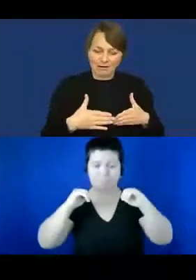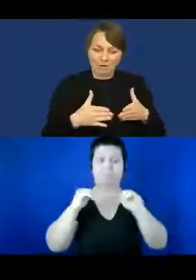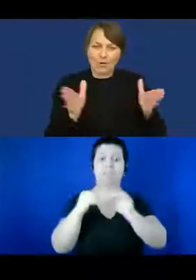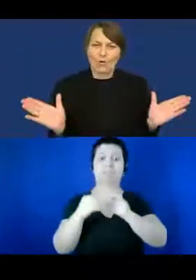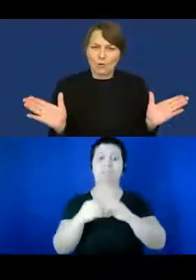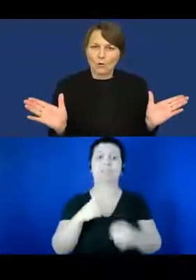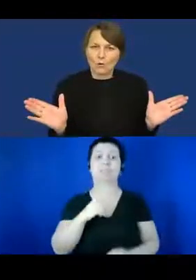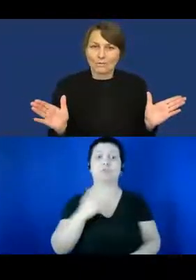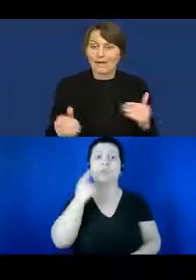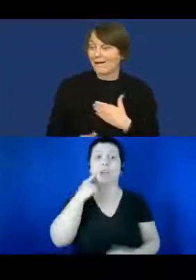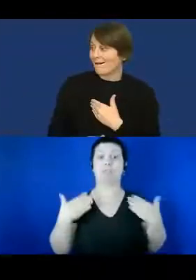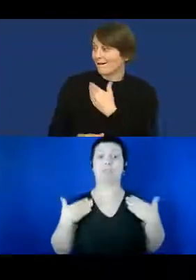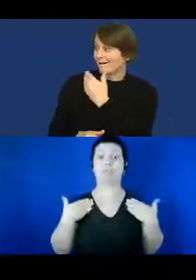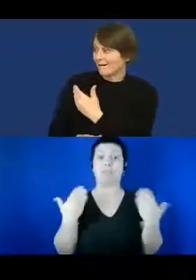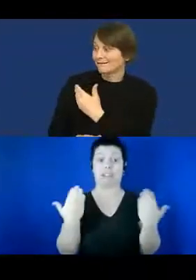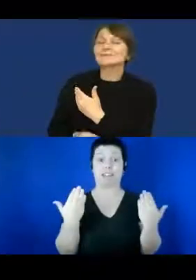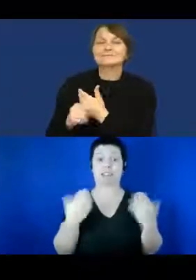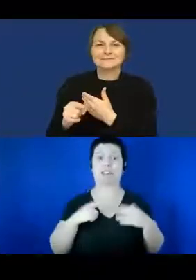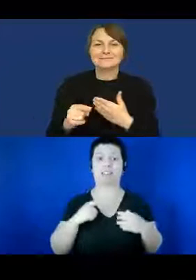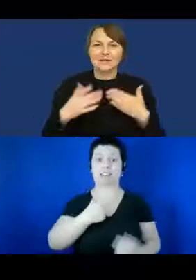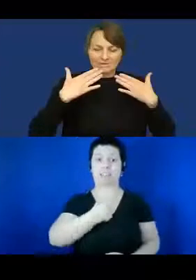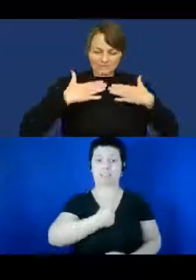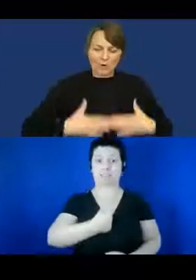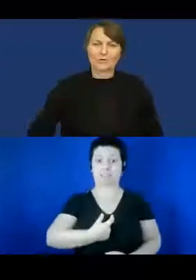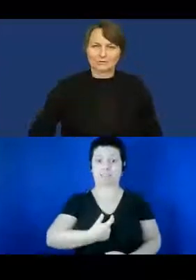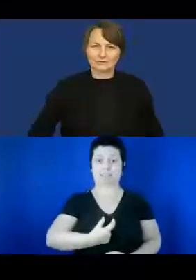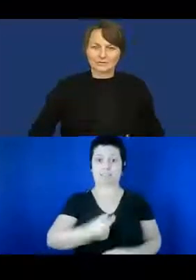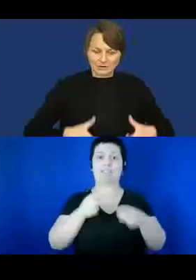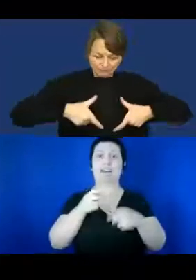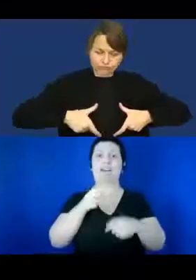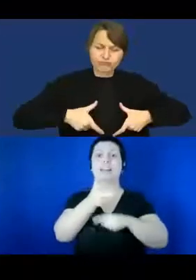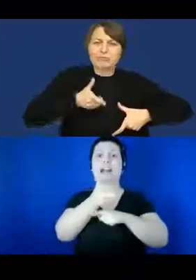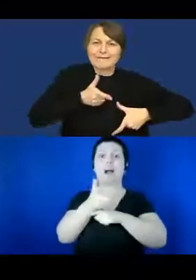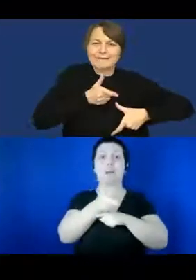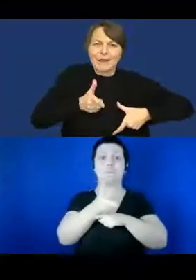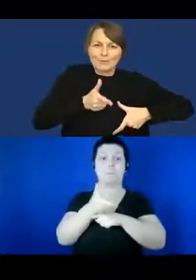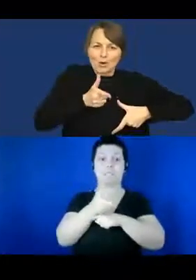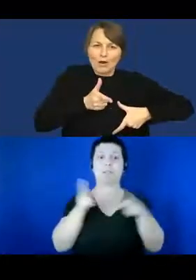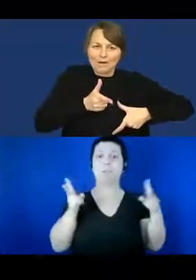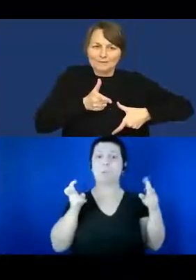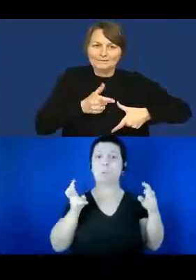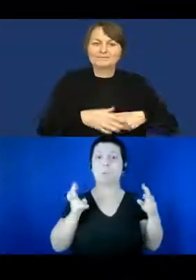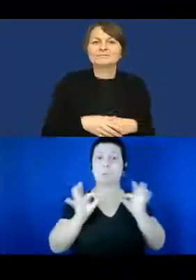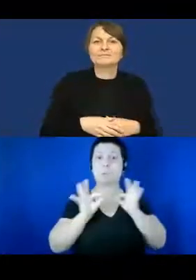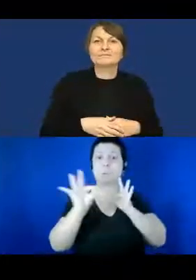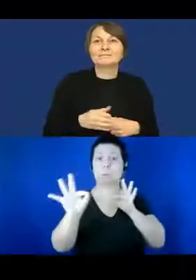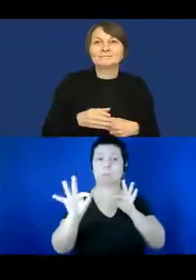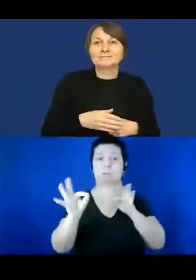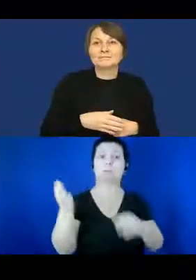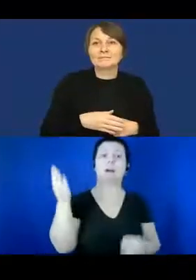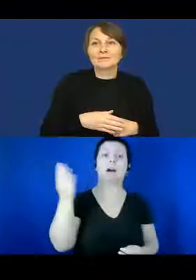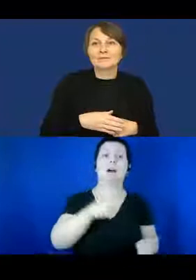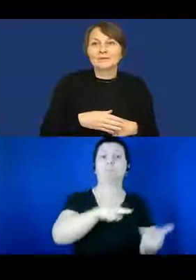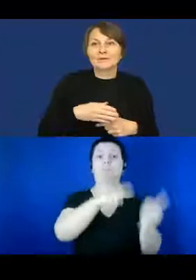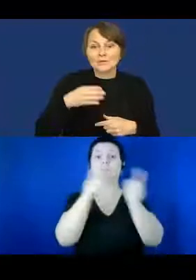vest with the camera in the middle and the ultrasonic distance sensors. On the right, you see the back of the vest.